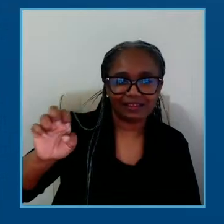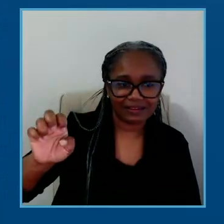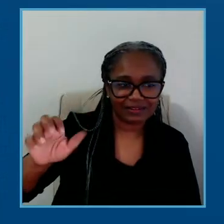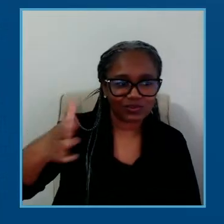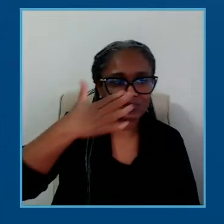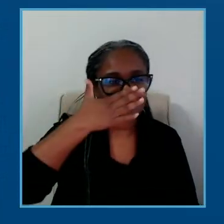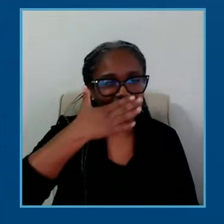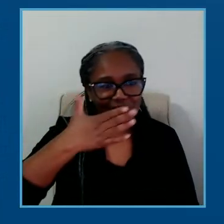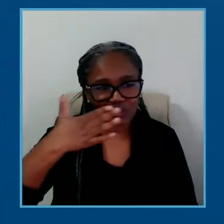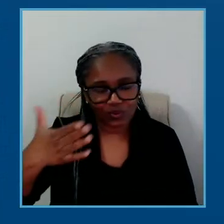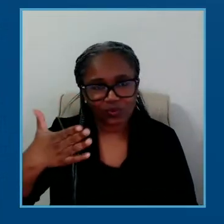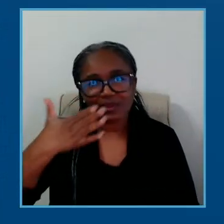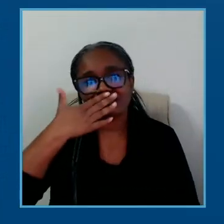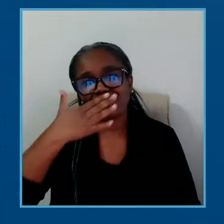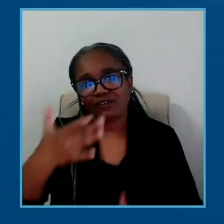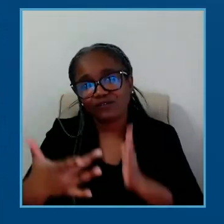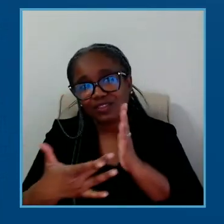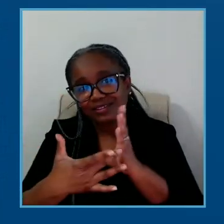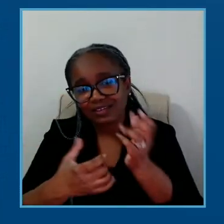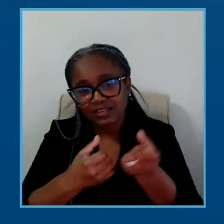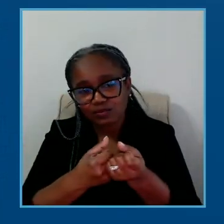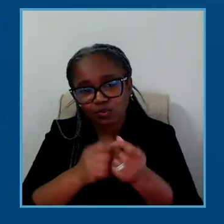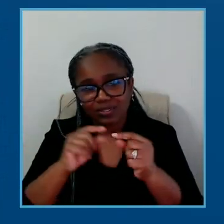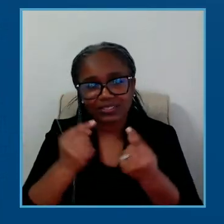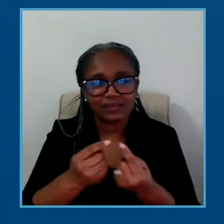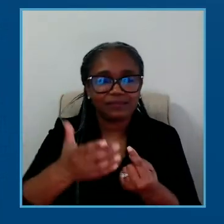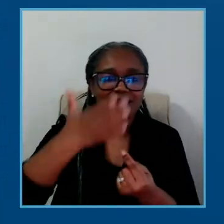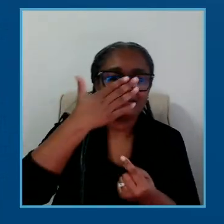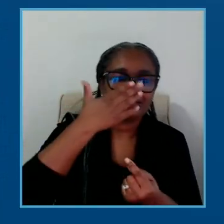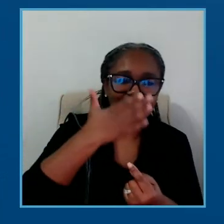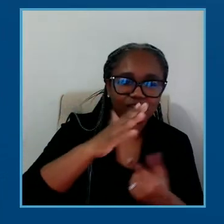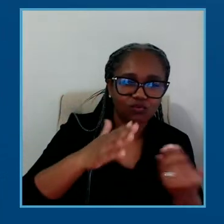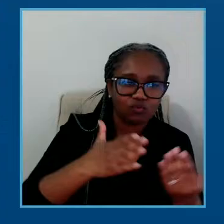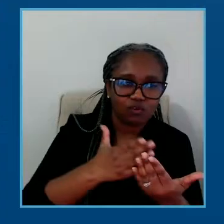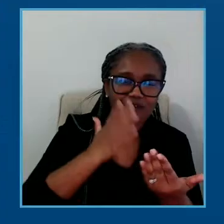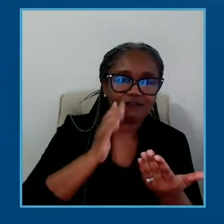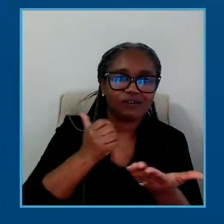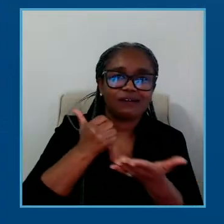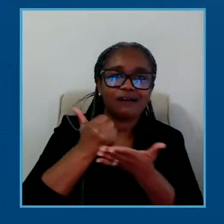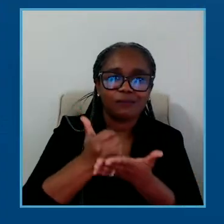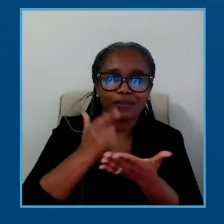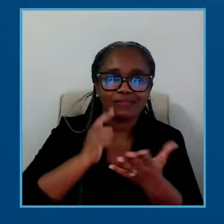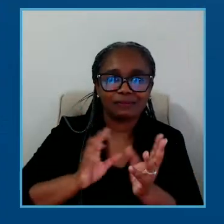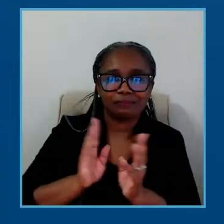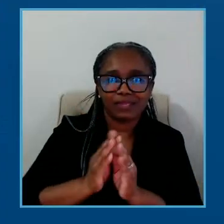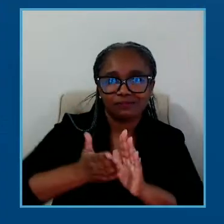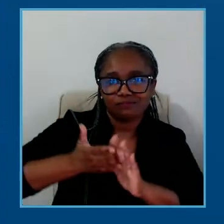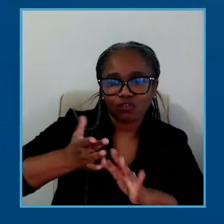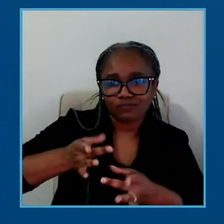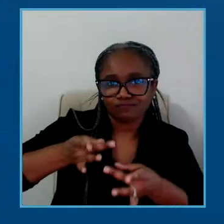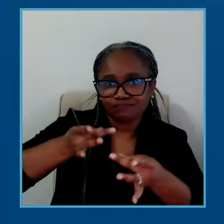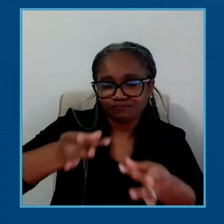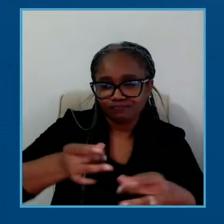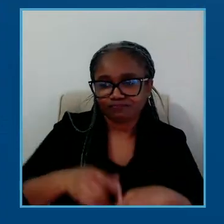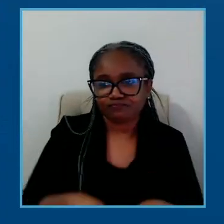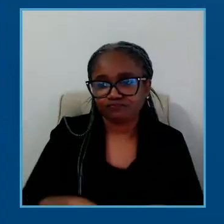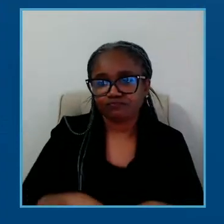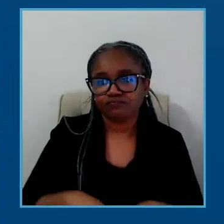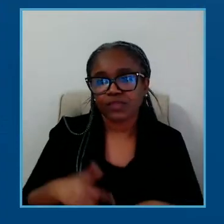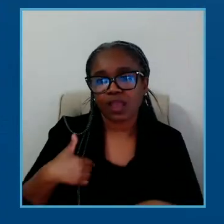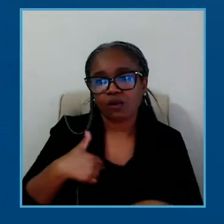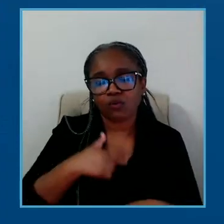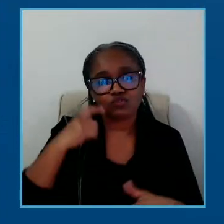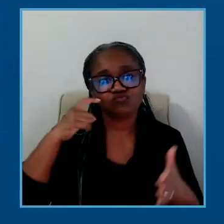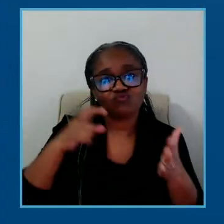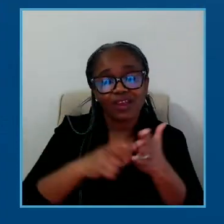meeting runs smoothly. As we move into the business of the meeting, please keep in mind that members will be muted until they are recognized to